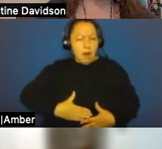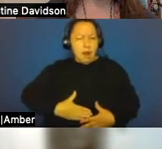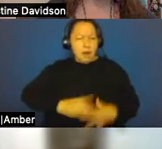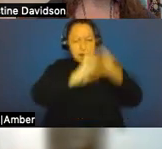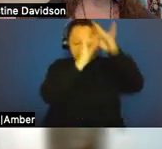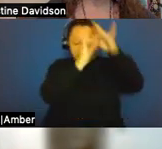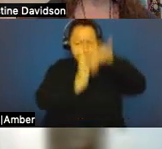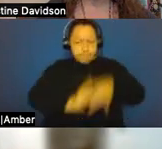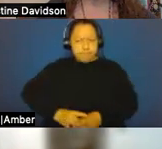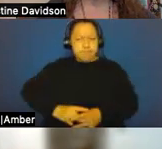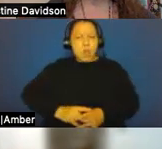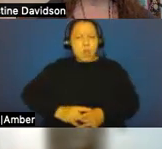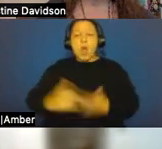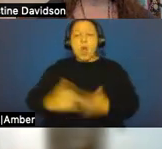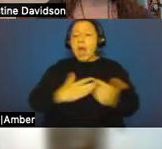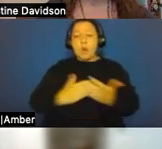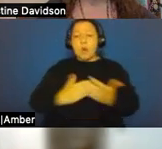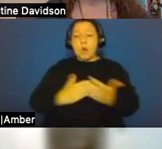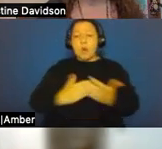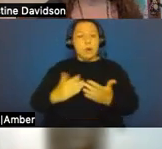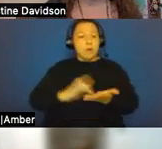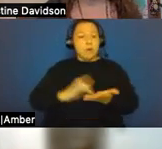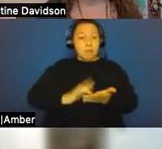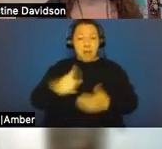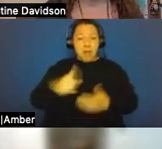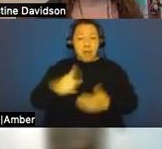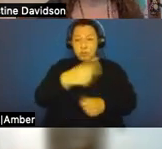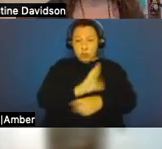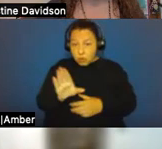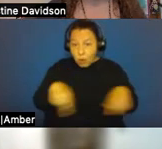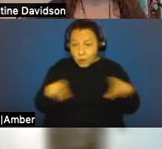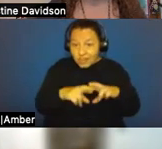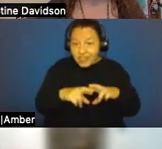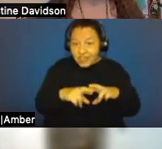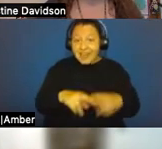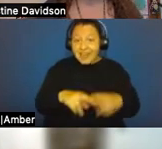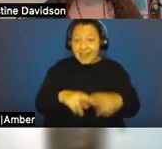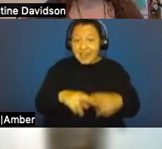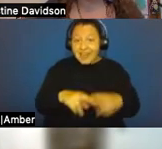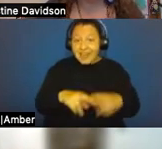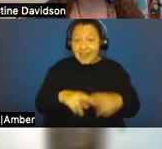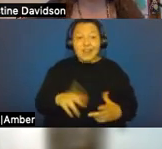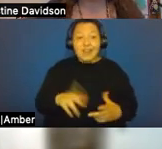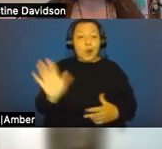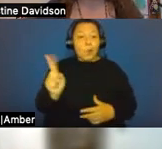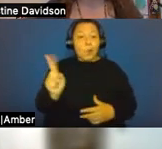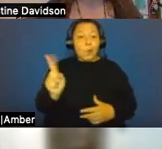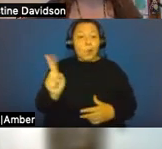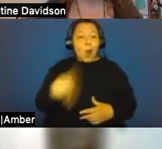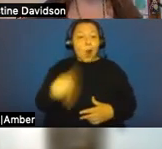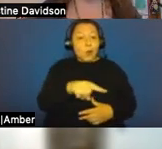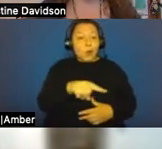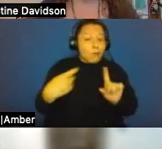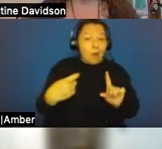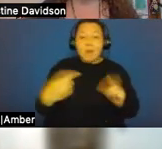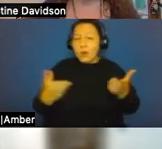Whatever medicines that you use in your region, welcome to share those with others if it may be useful to